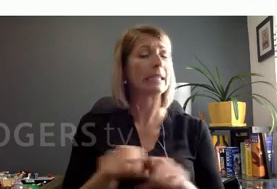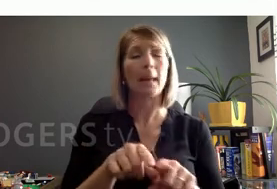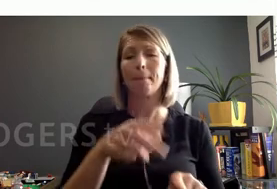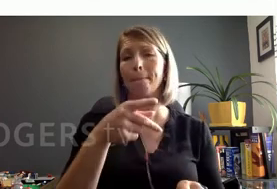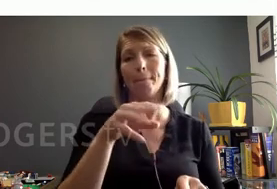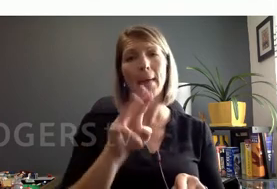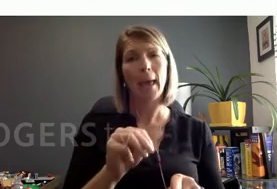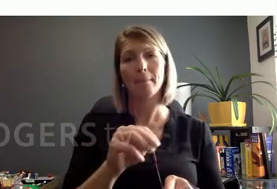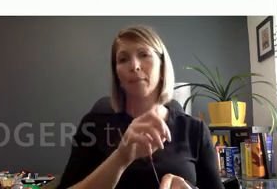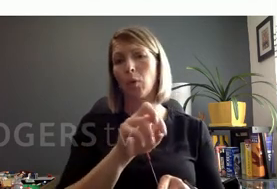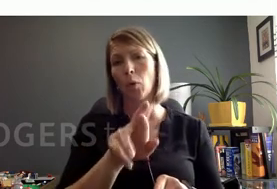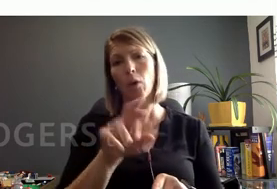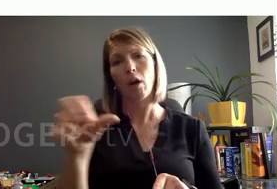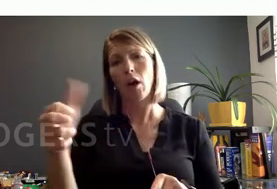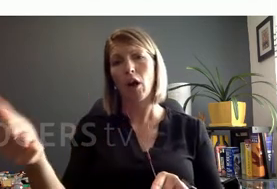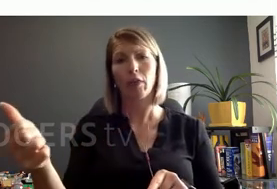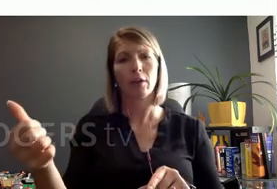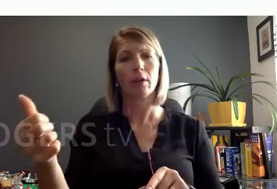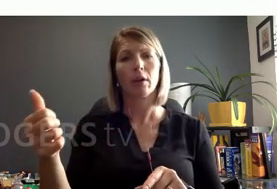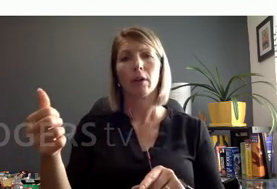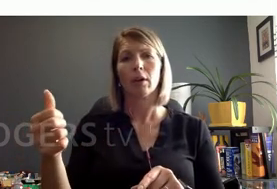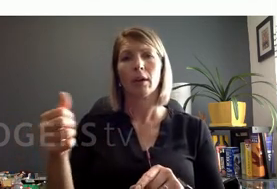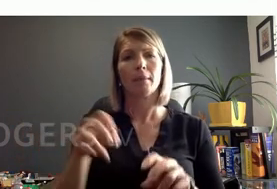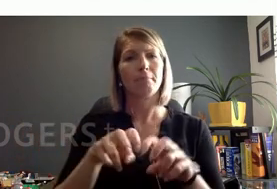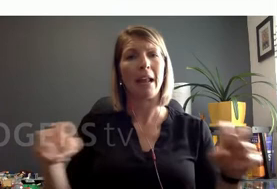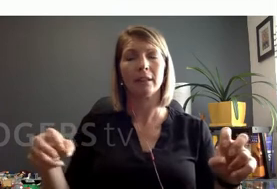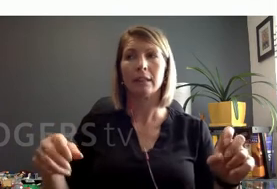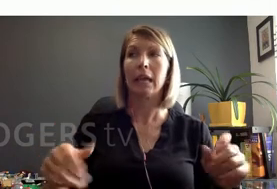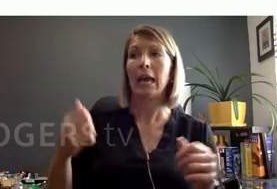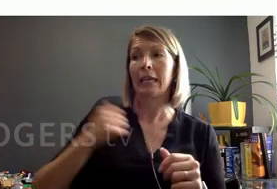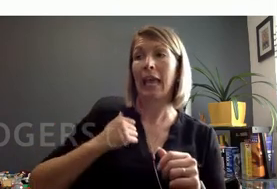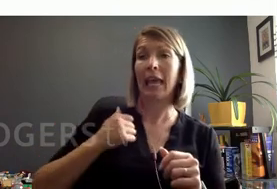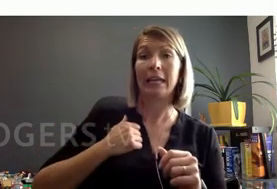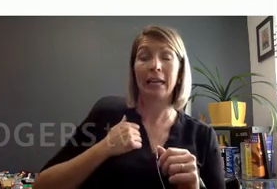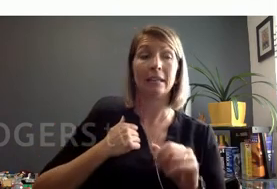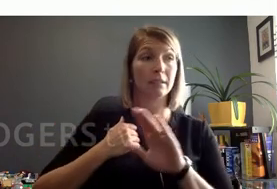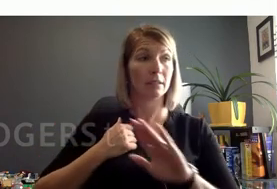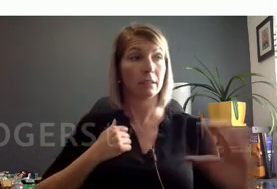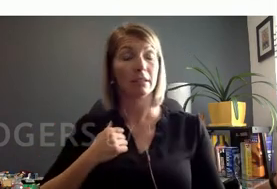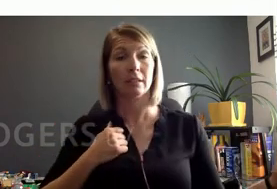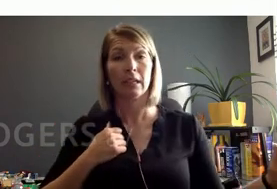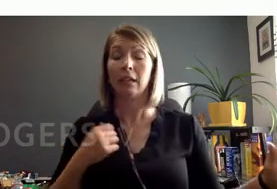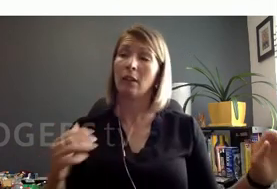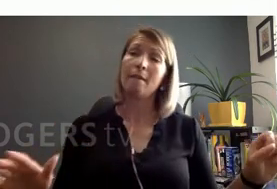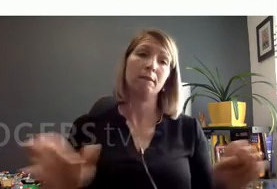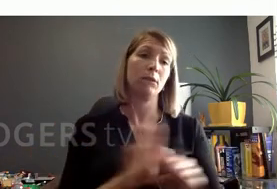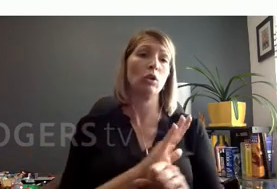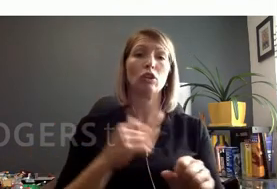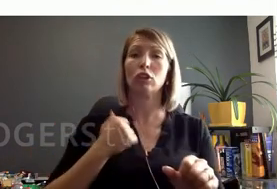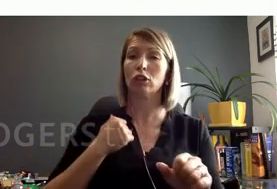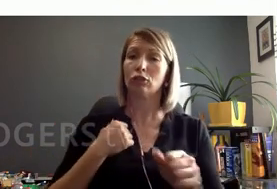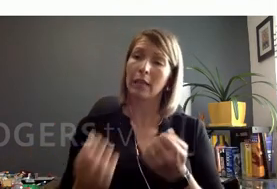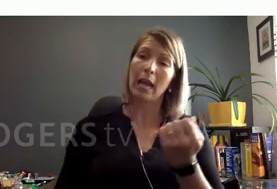country immigration, right? You know, we actually rank number one by OECD as the best country